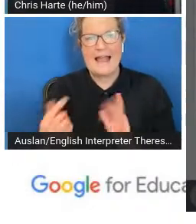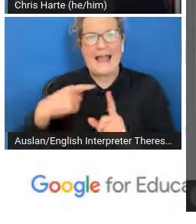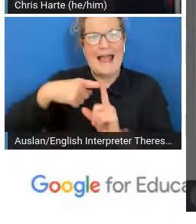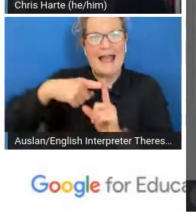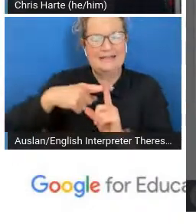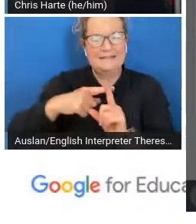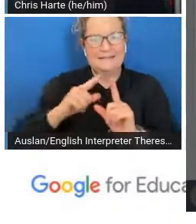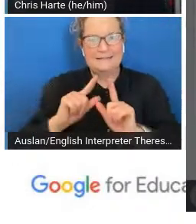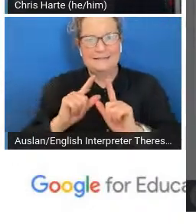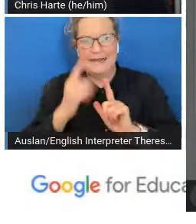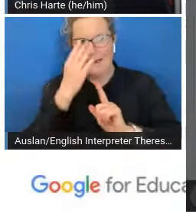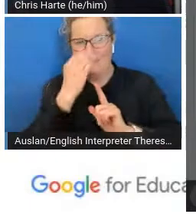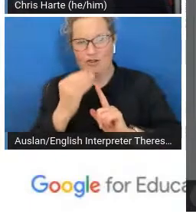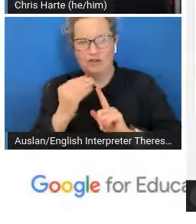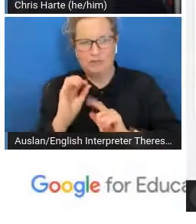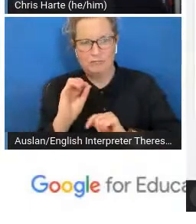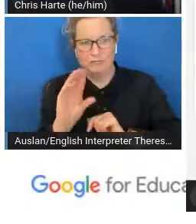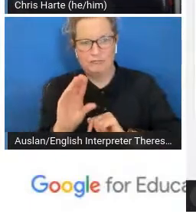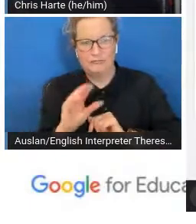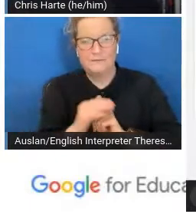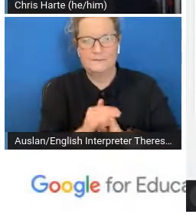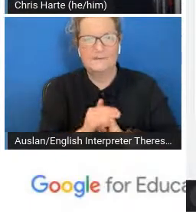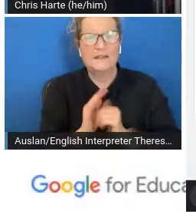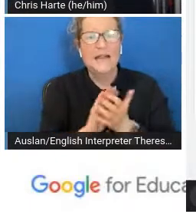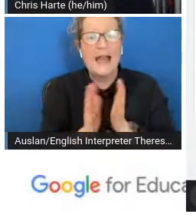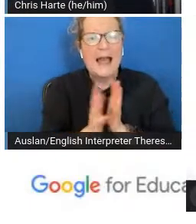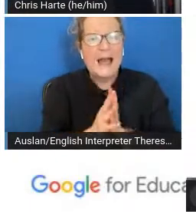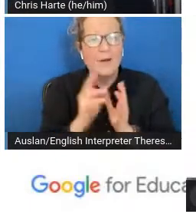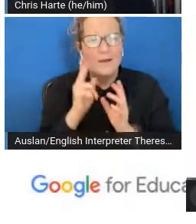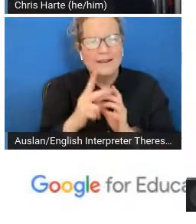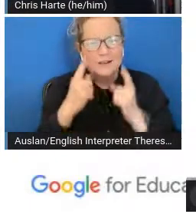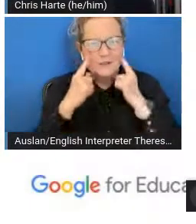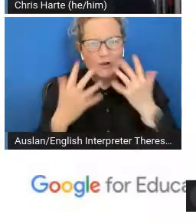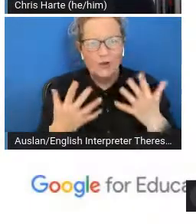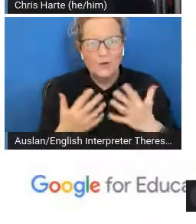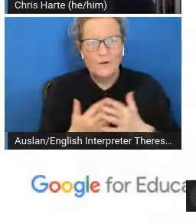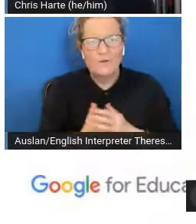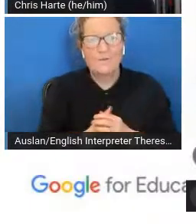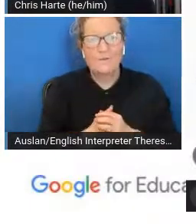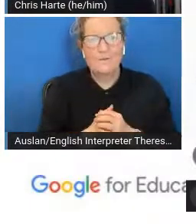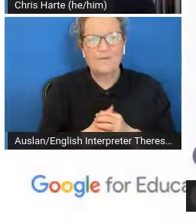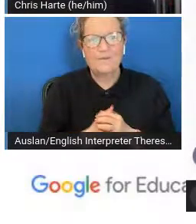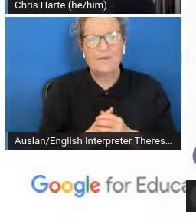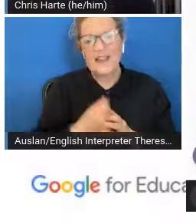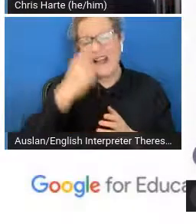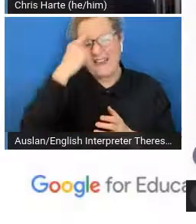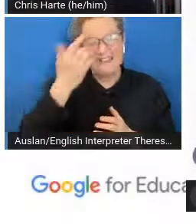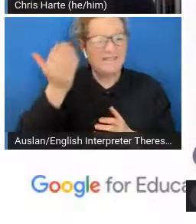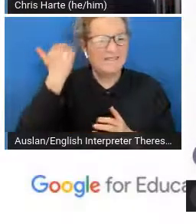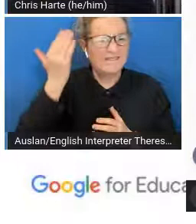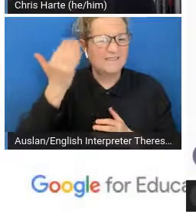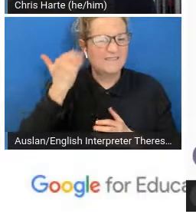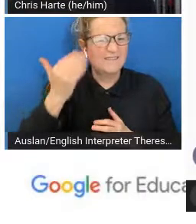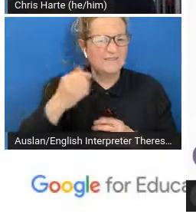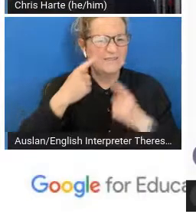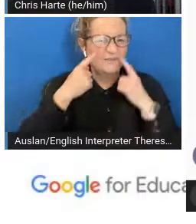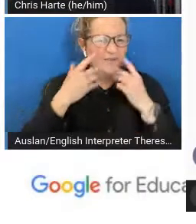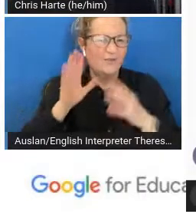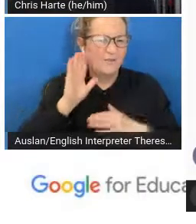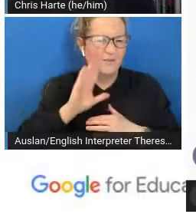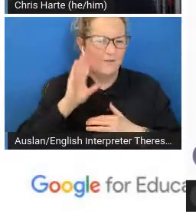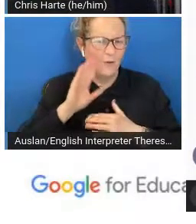the way I got this image, just to show you really quickly, I think we might have already, we've definitely already shared this